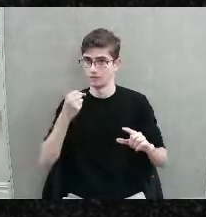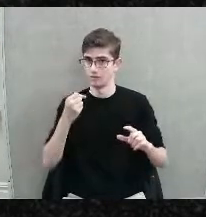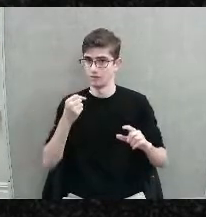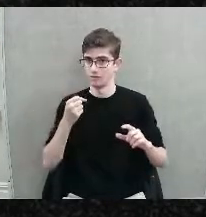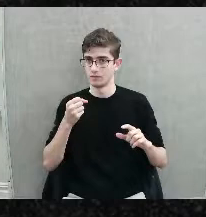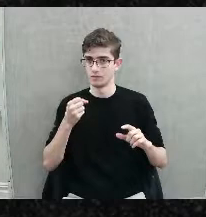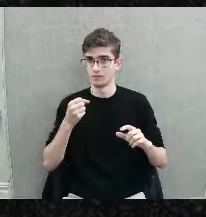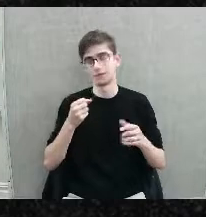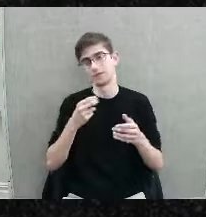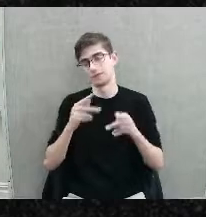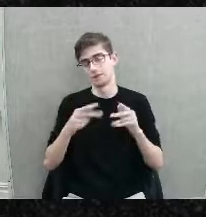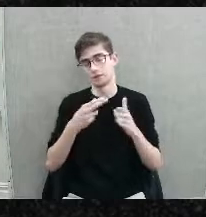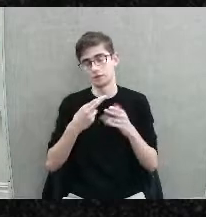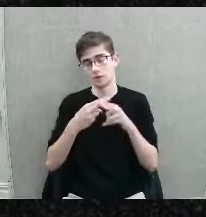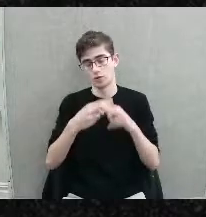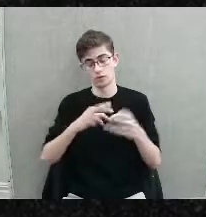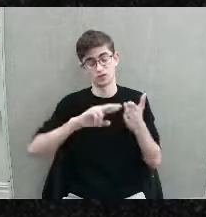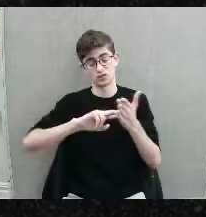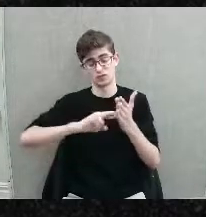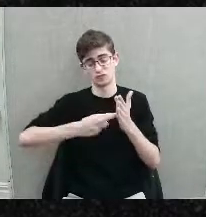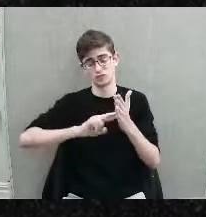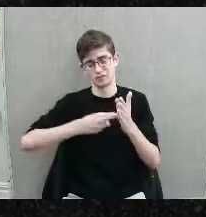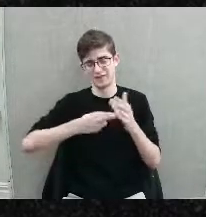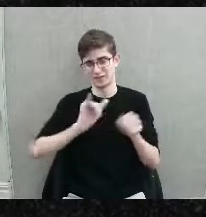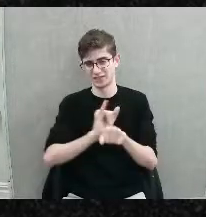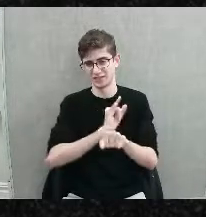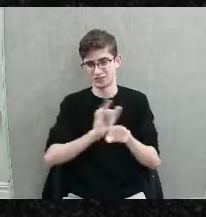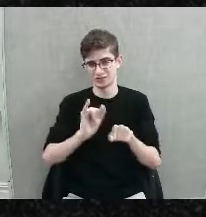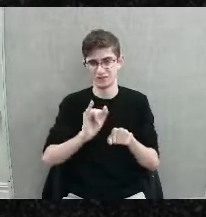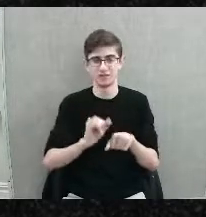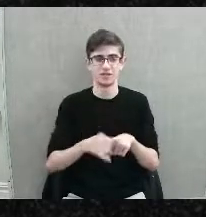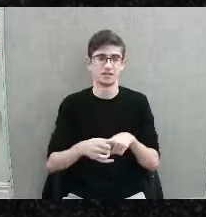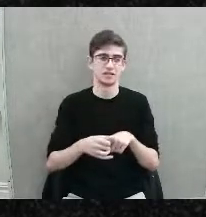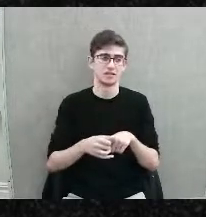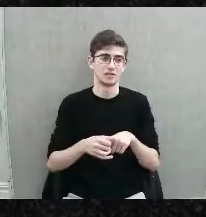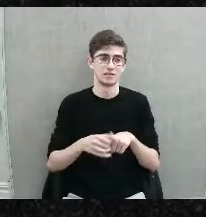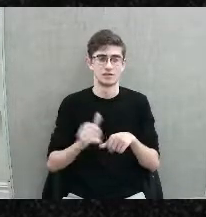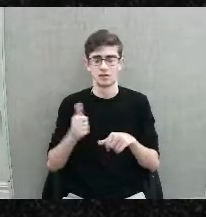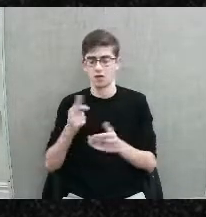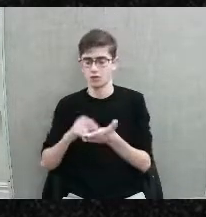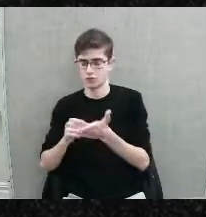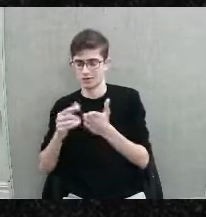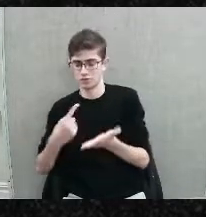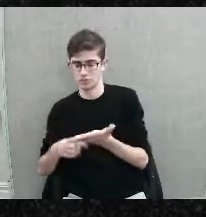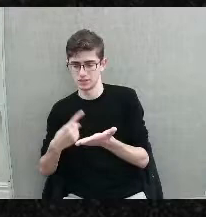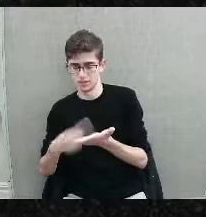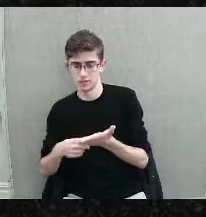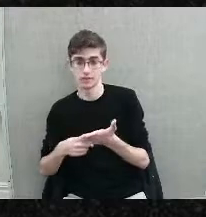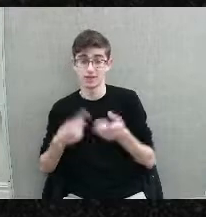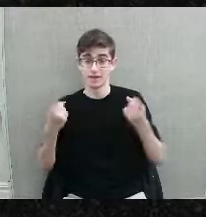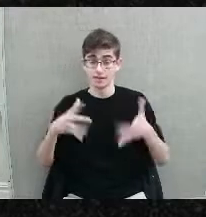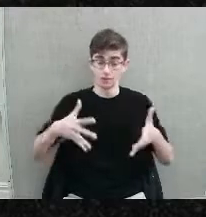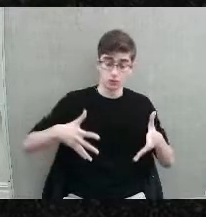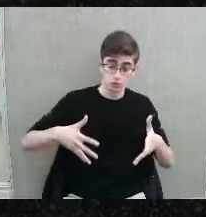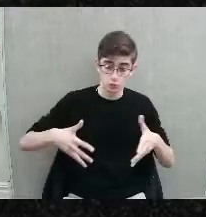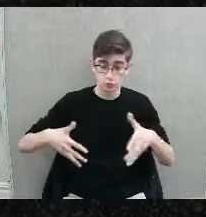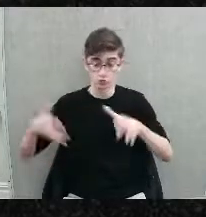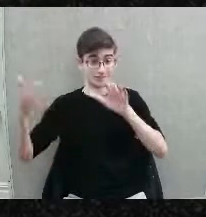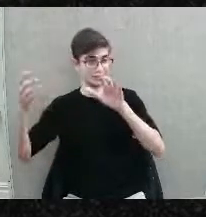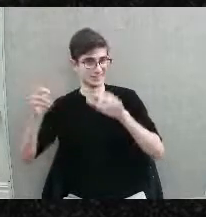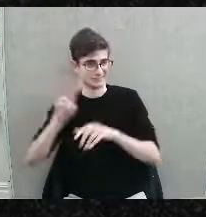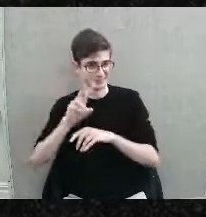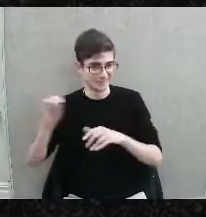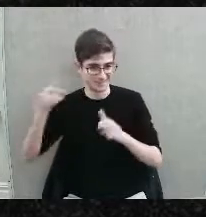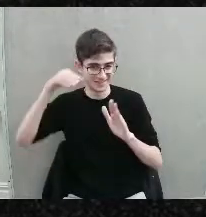called screwdriver industries. They've been, Helen Safal has talked about this, right? So when a crisis happens, right, when there's